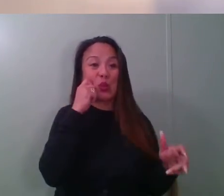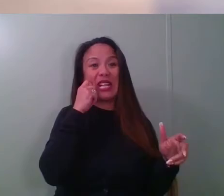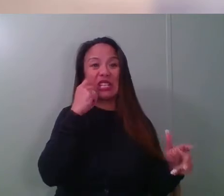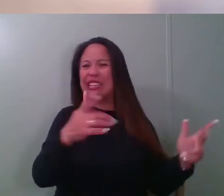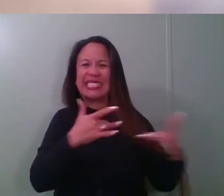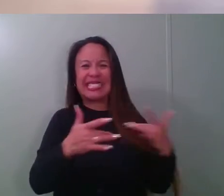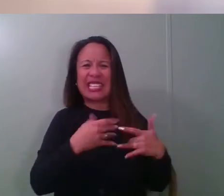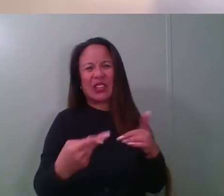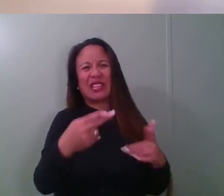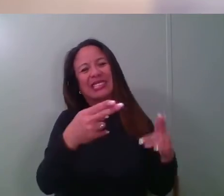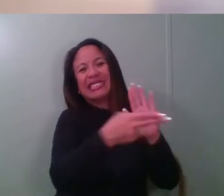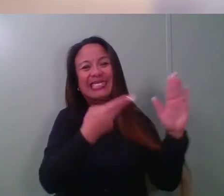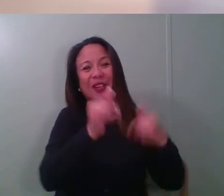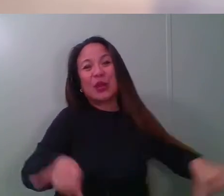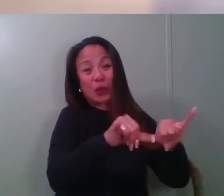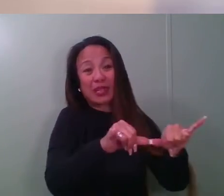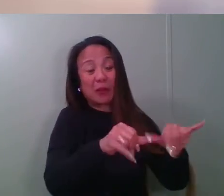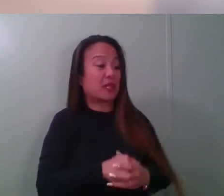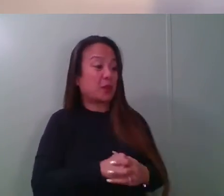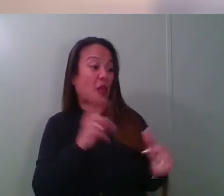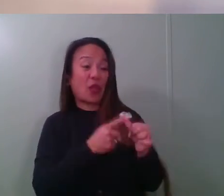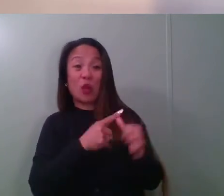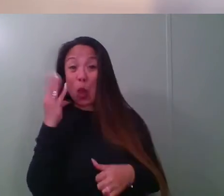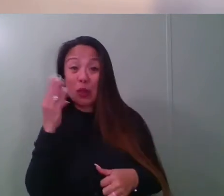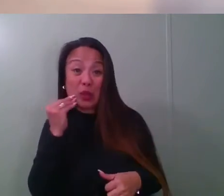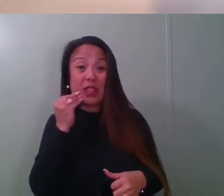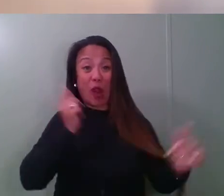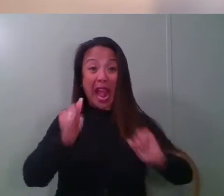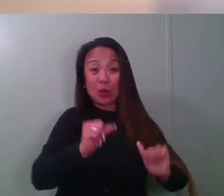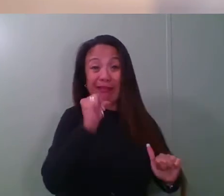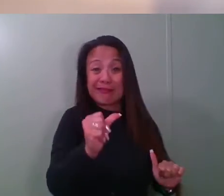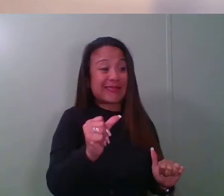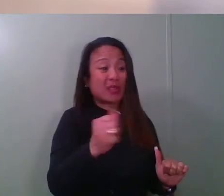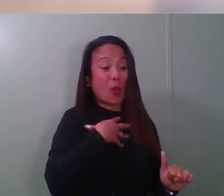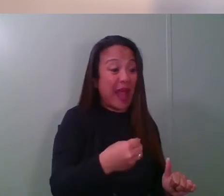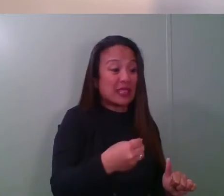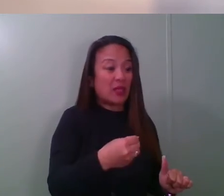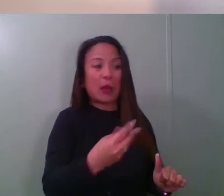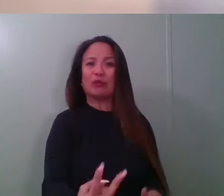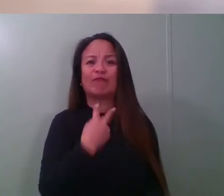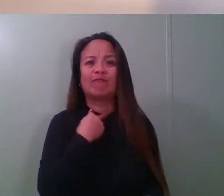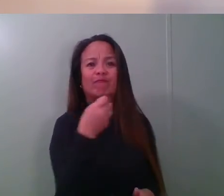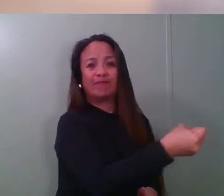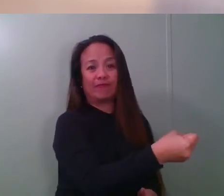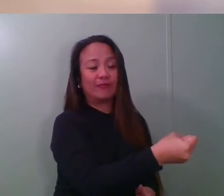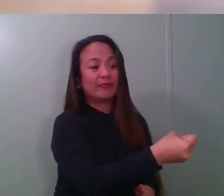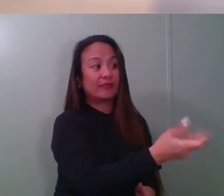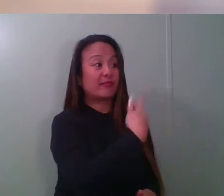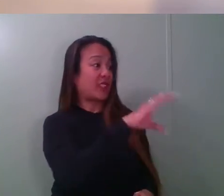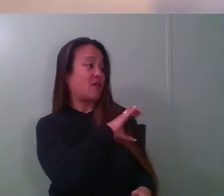to racially insensitive stereotypes, where the first opportunities for non-white actors were restricted to